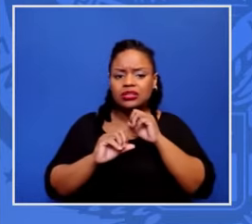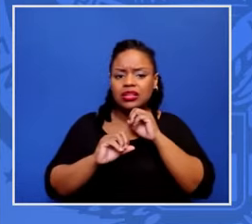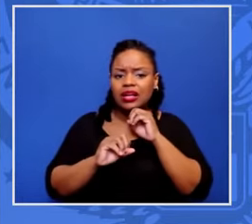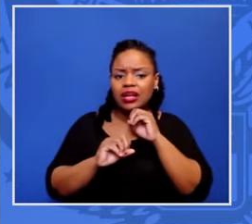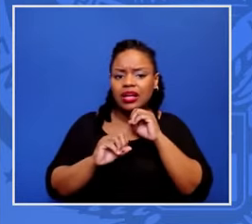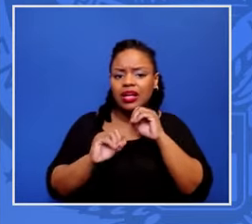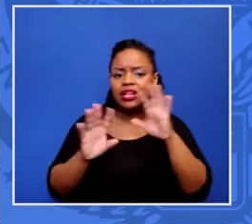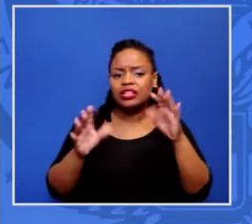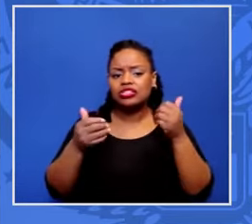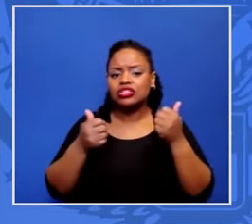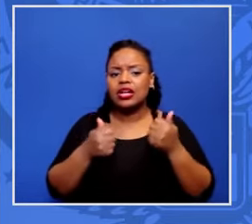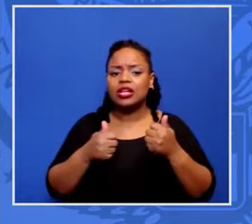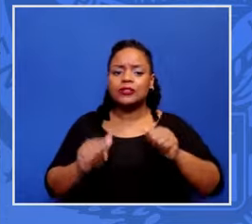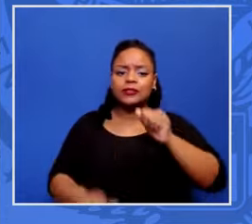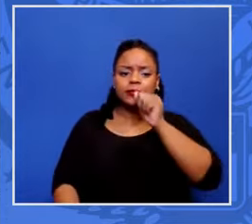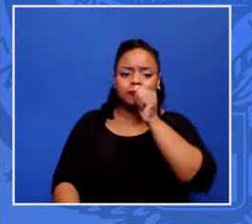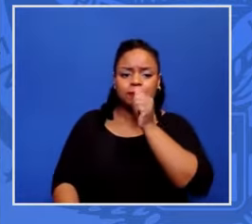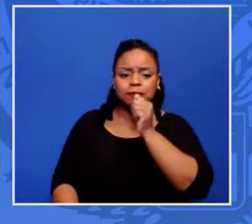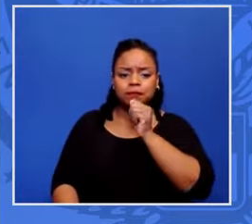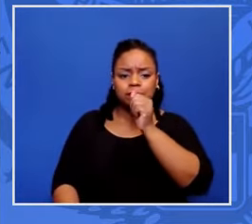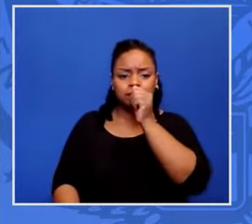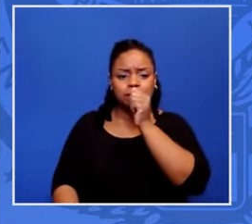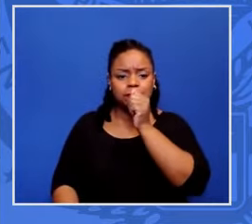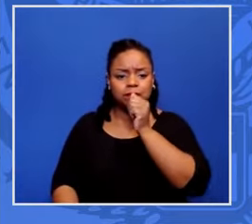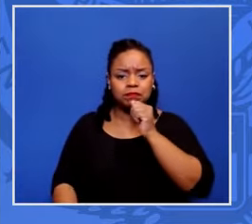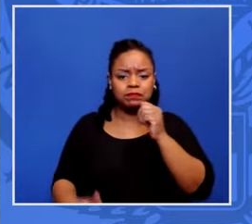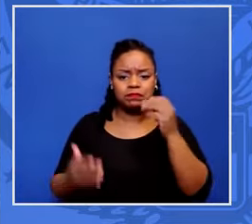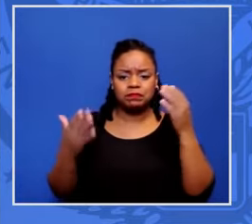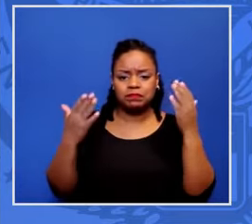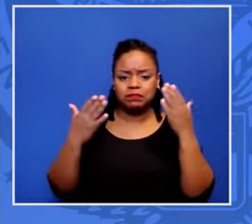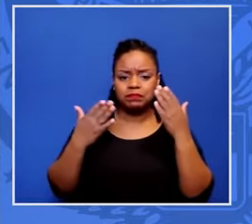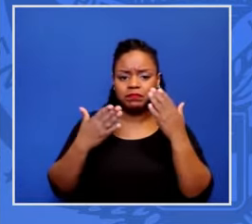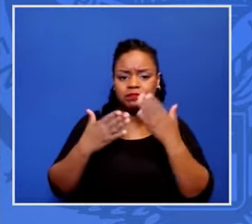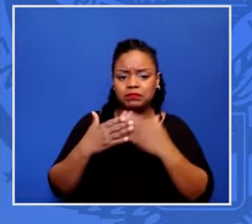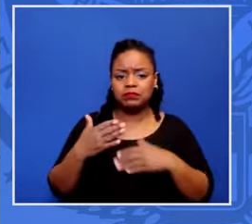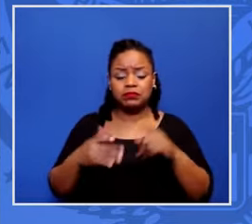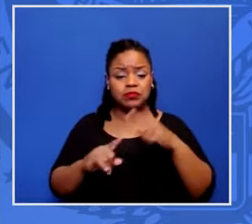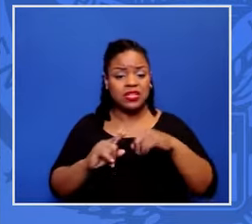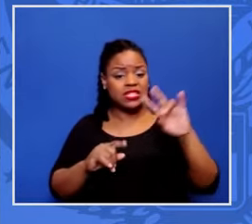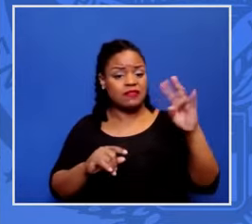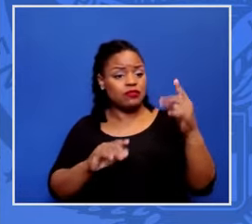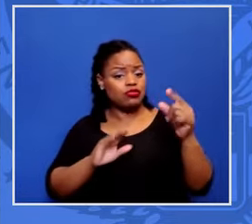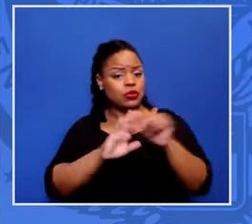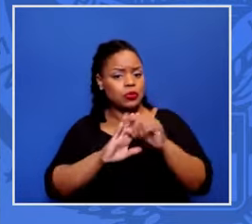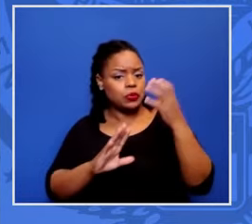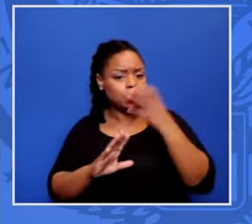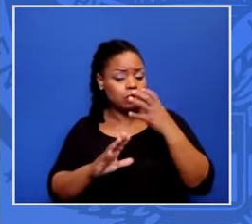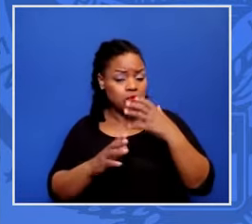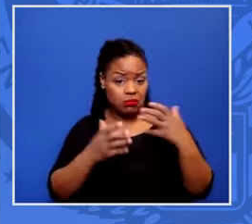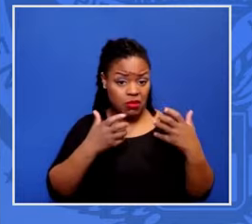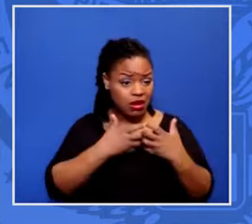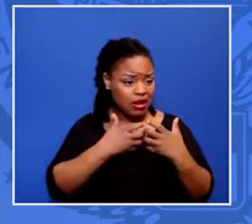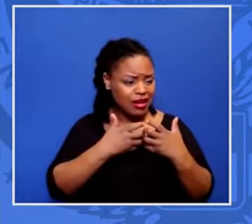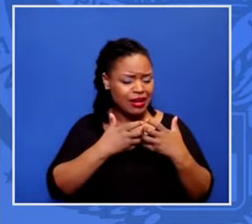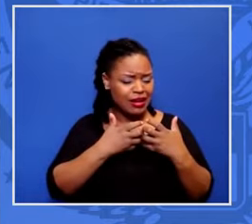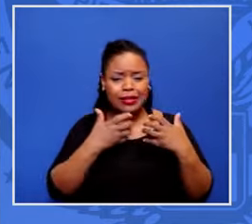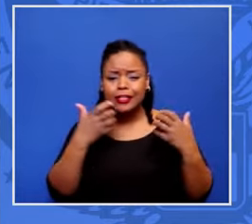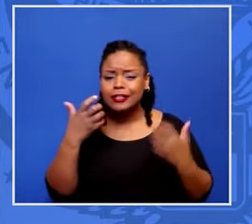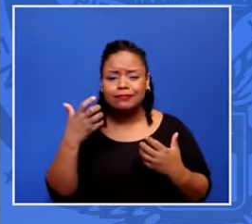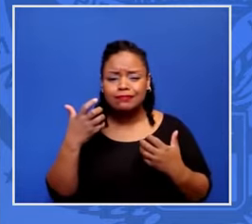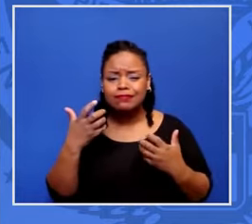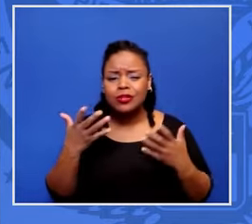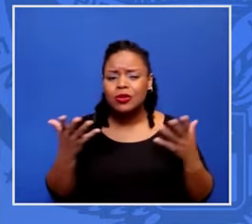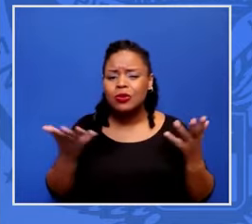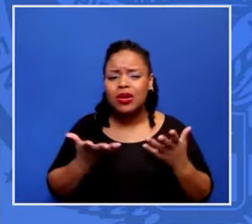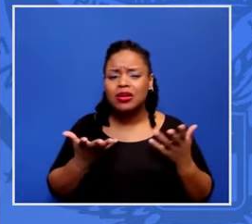but in the seventh grade, you either fit right in or you don't fit. That's just the cold hard truth.